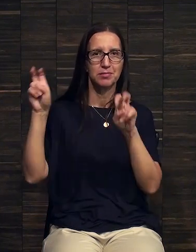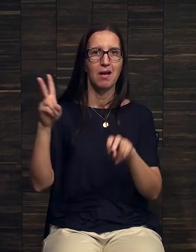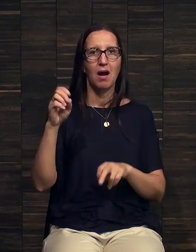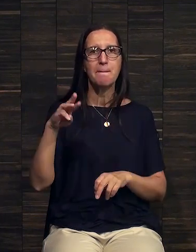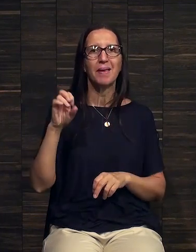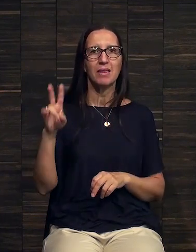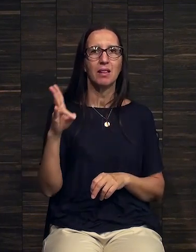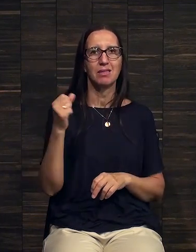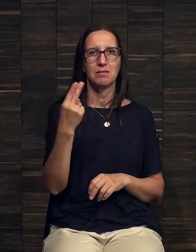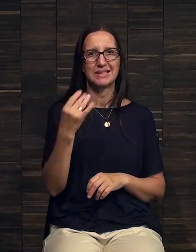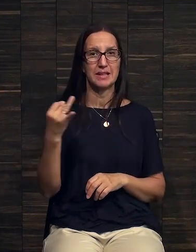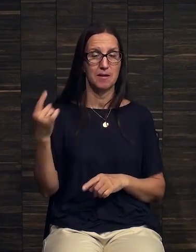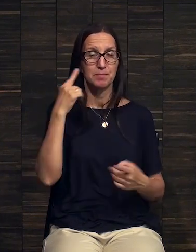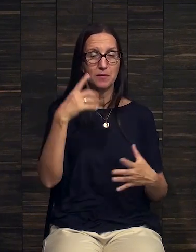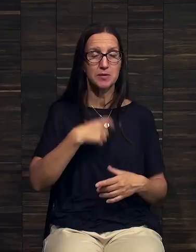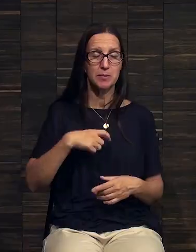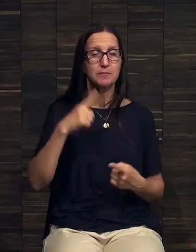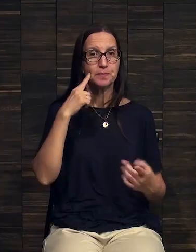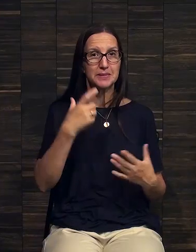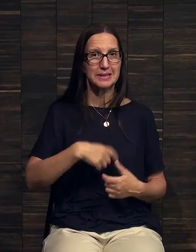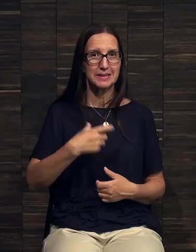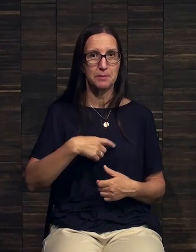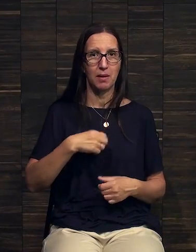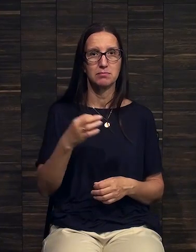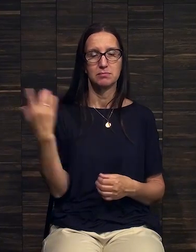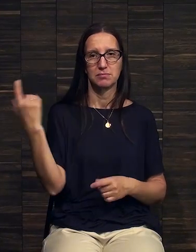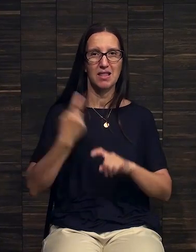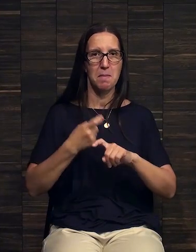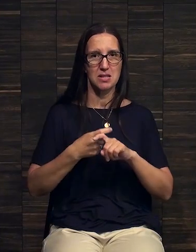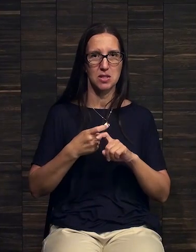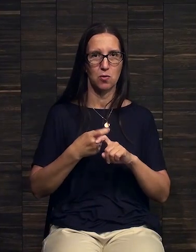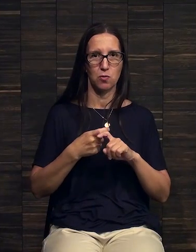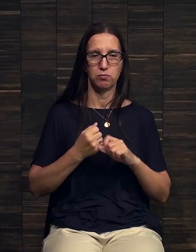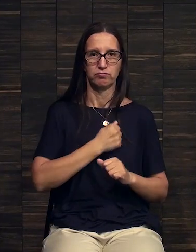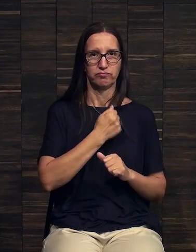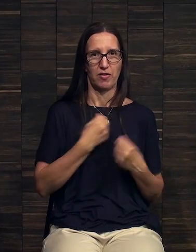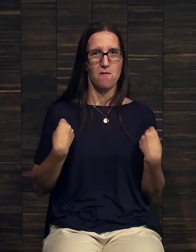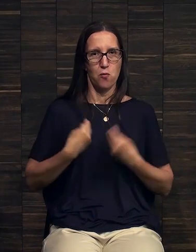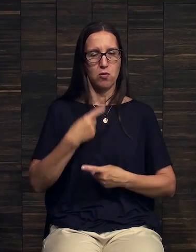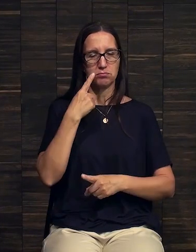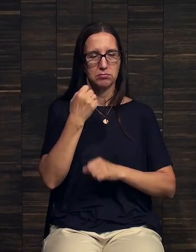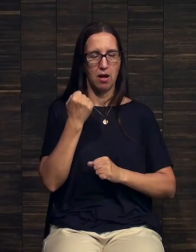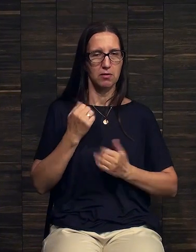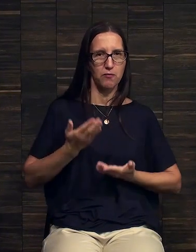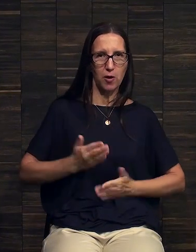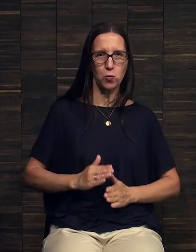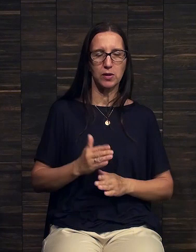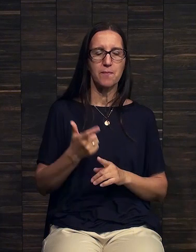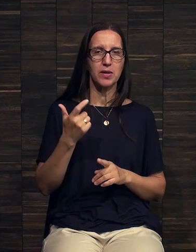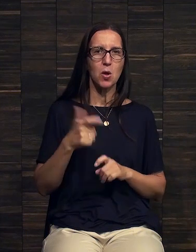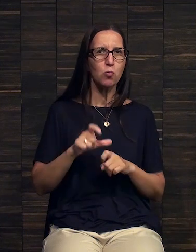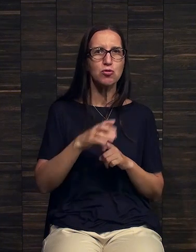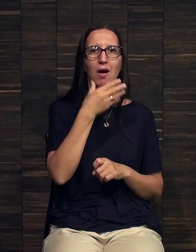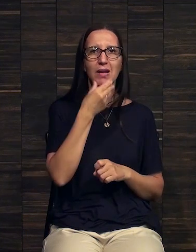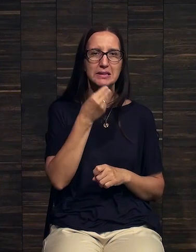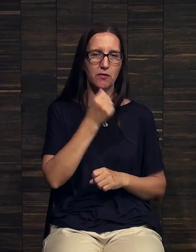archetypal evil man. This is a captain of nations. If you can think of the German military outfit,